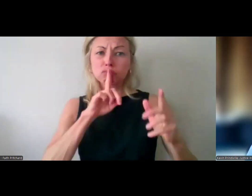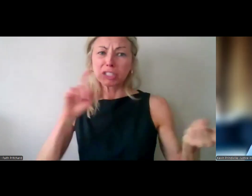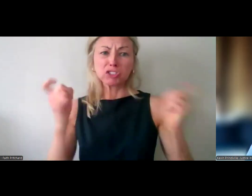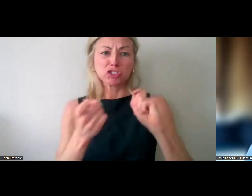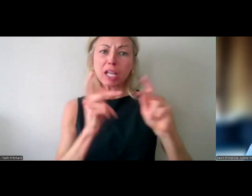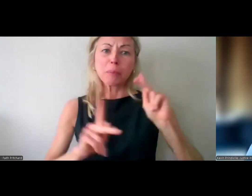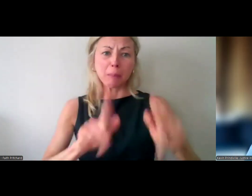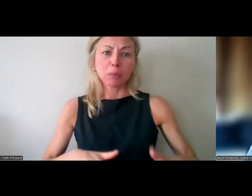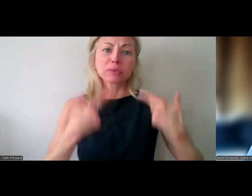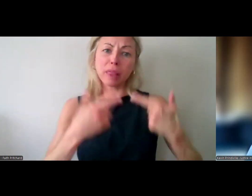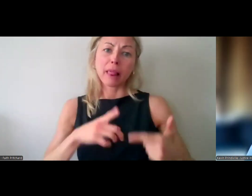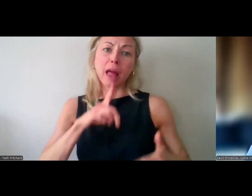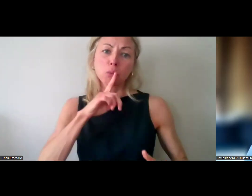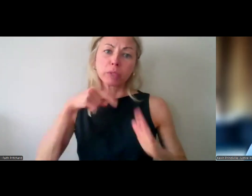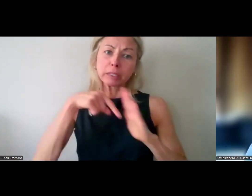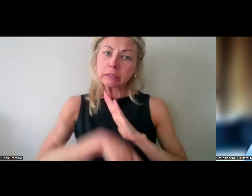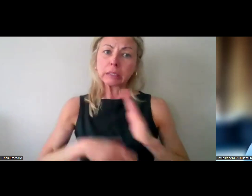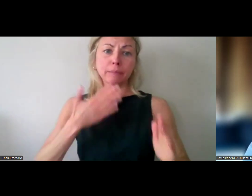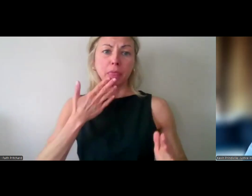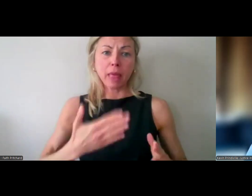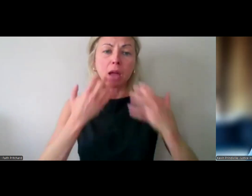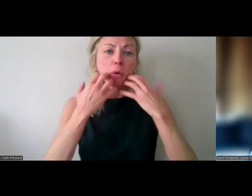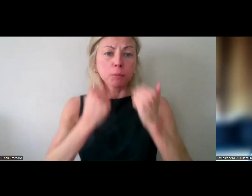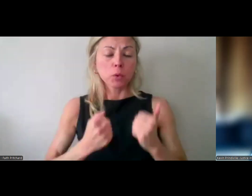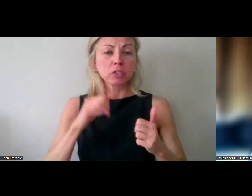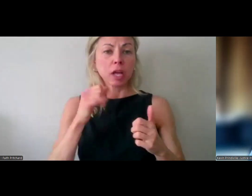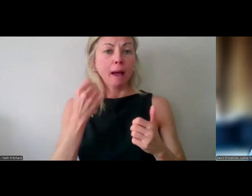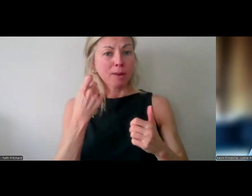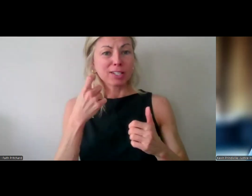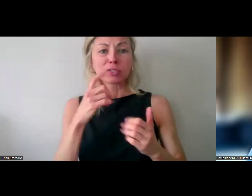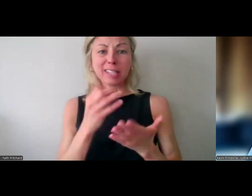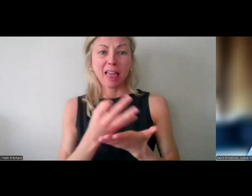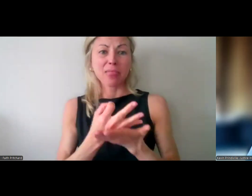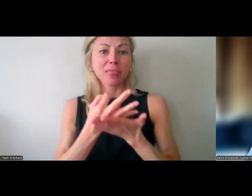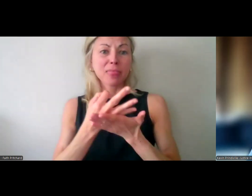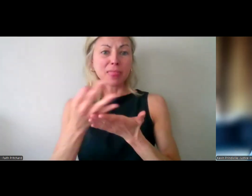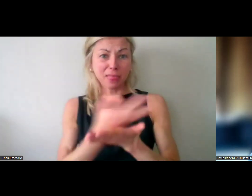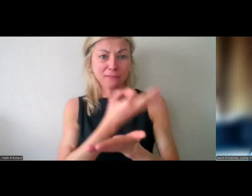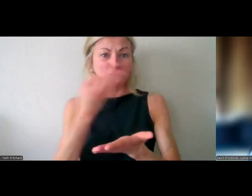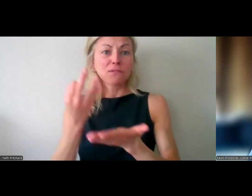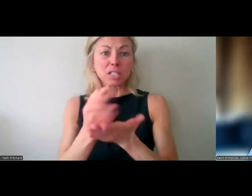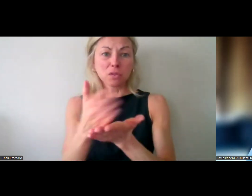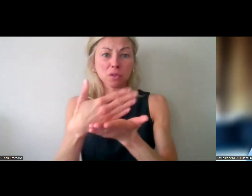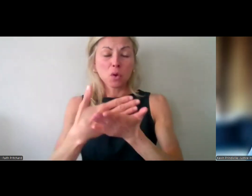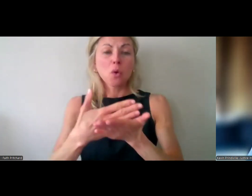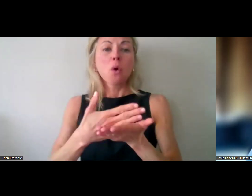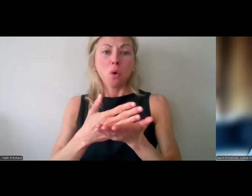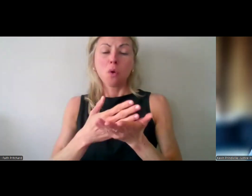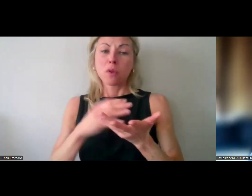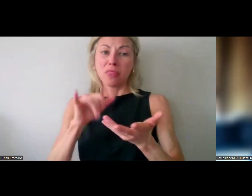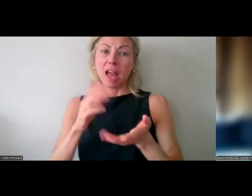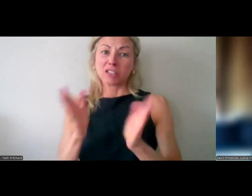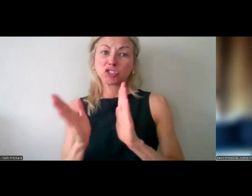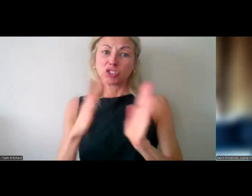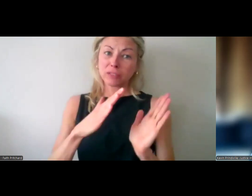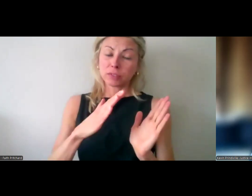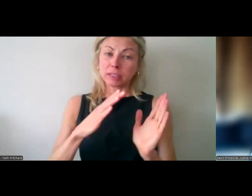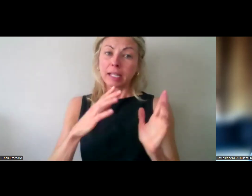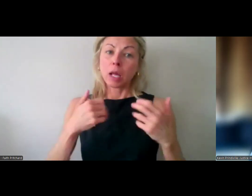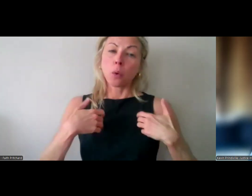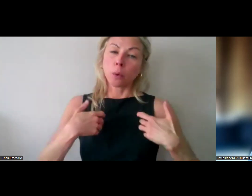people's lives. So we're deeply appreciative for that. We also understand that the fiscal condition of the state has shifted and has become a difficult fiscal